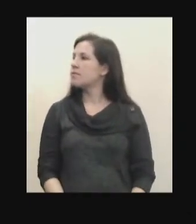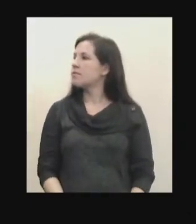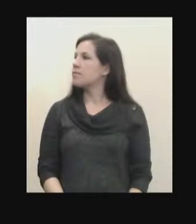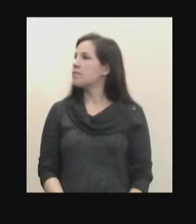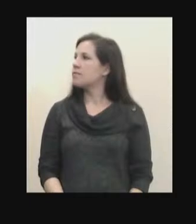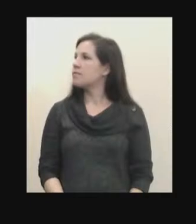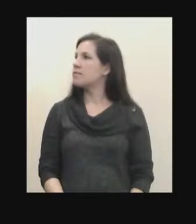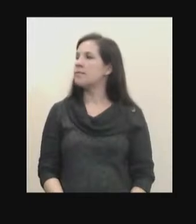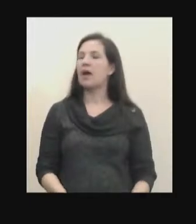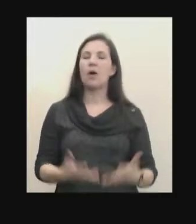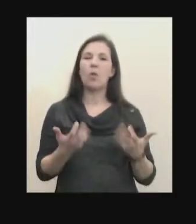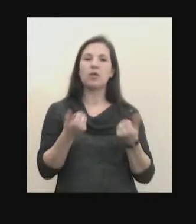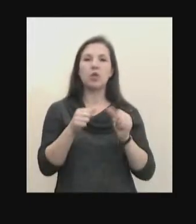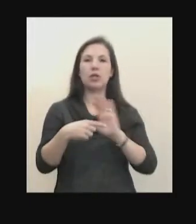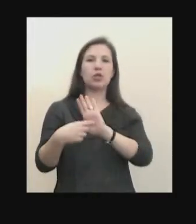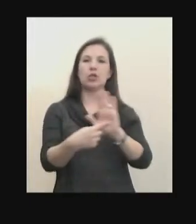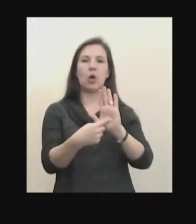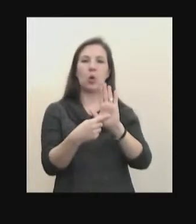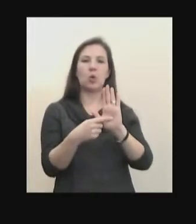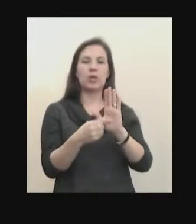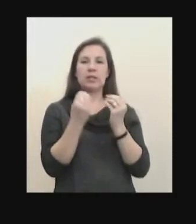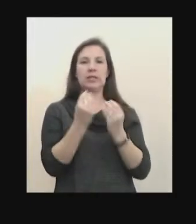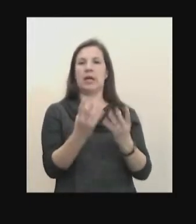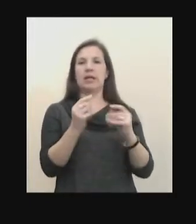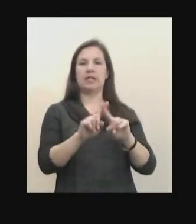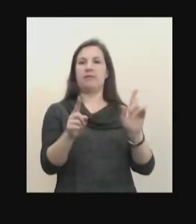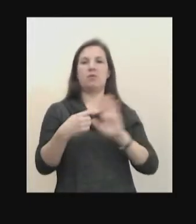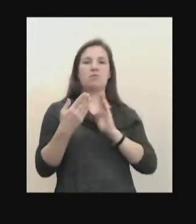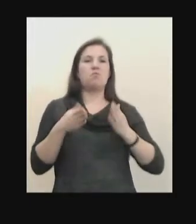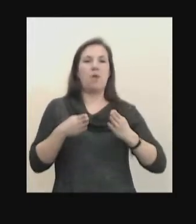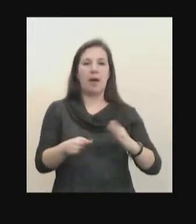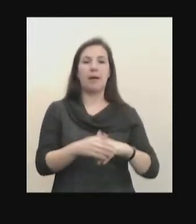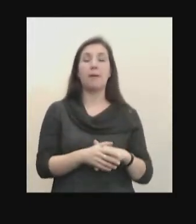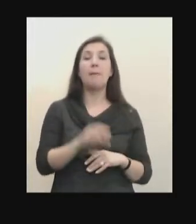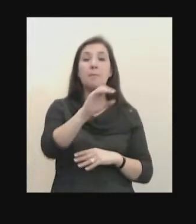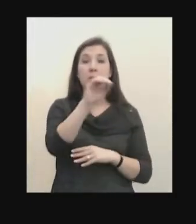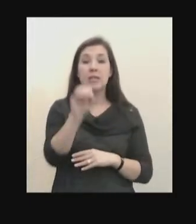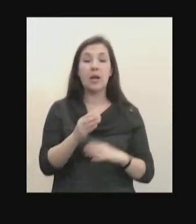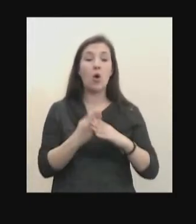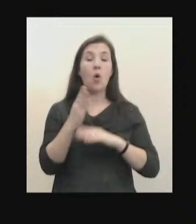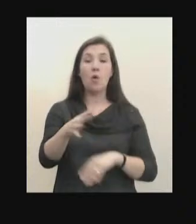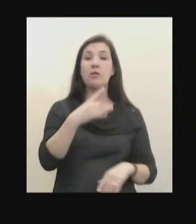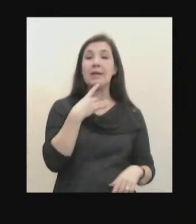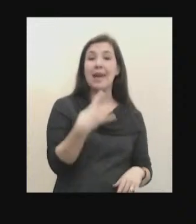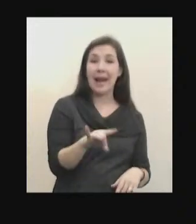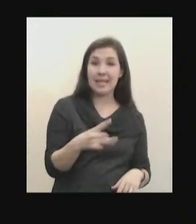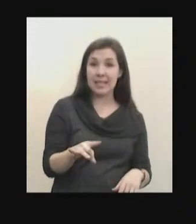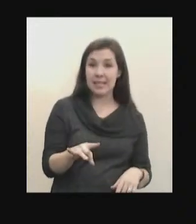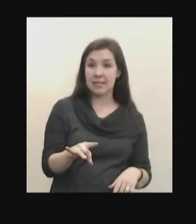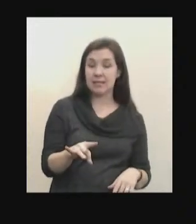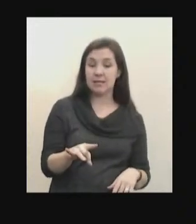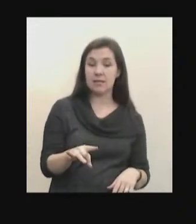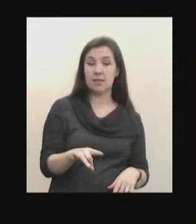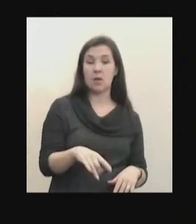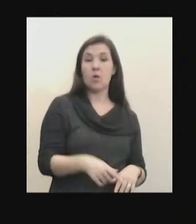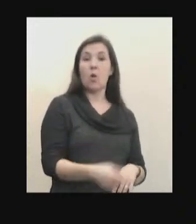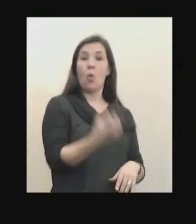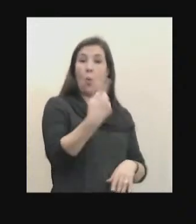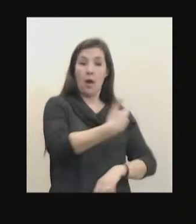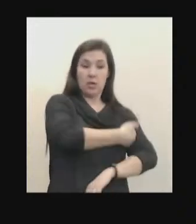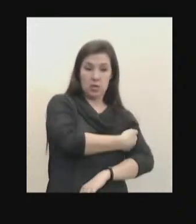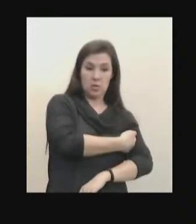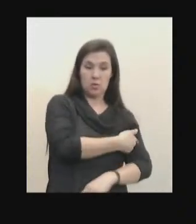it. This is the percentage of adults 18 and older who are vaccinated in Erie County by 1 dose and complete